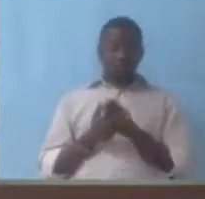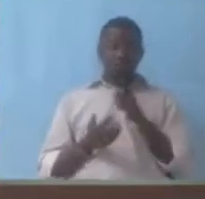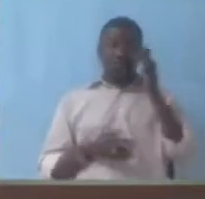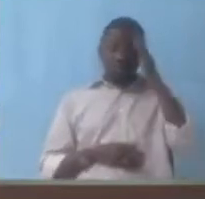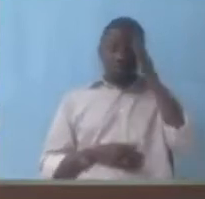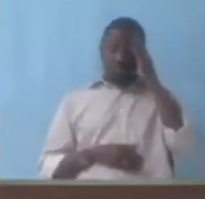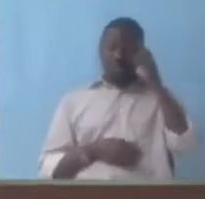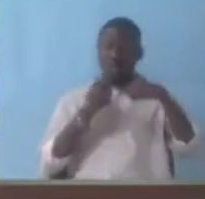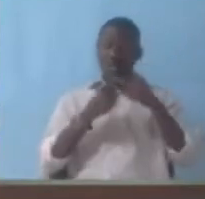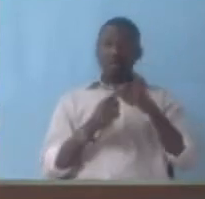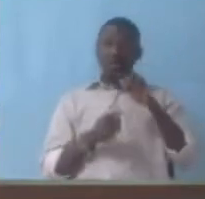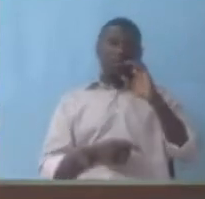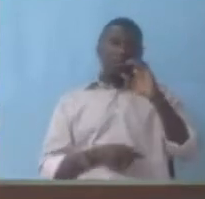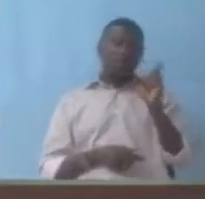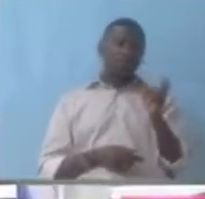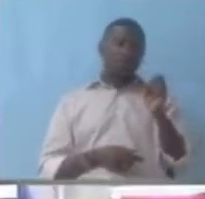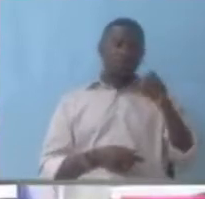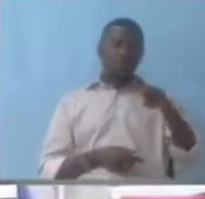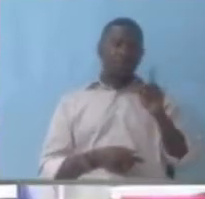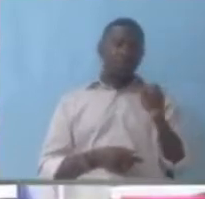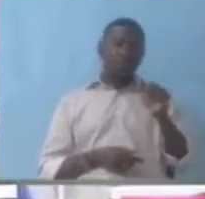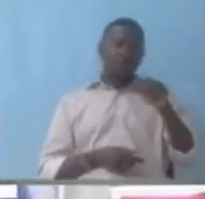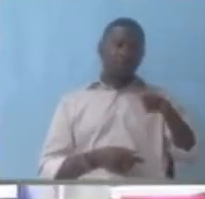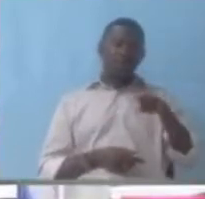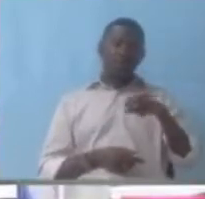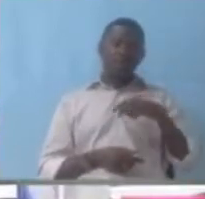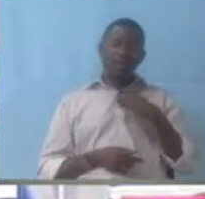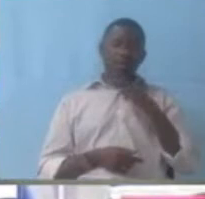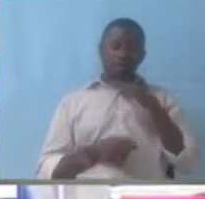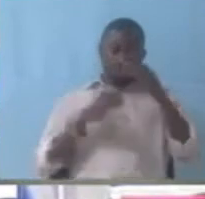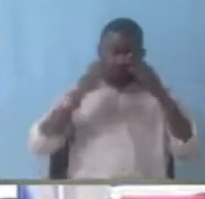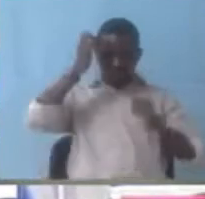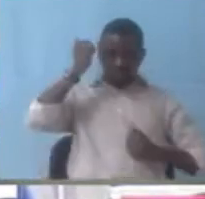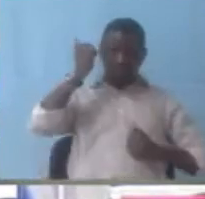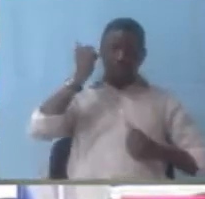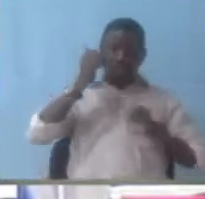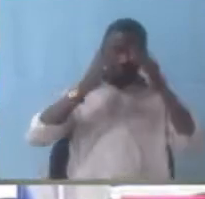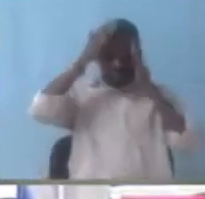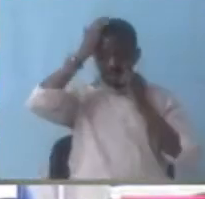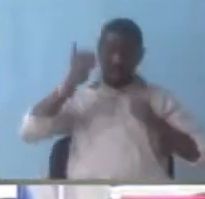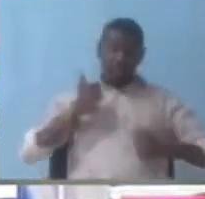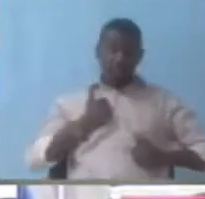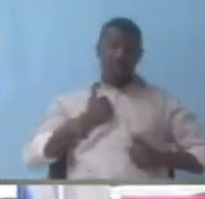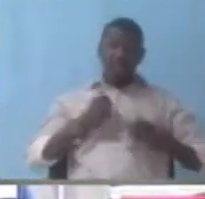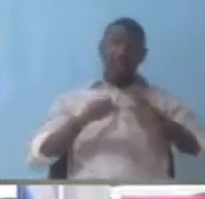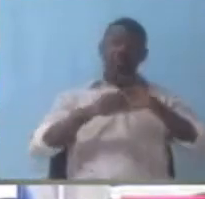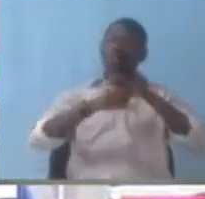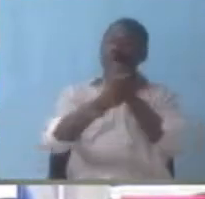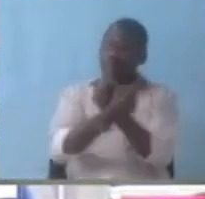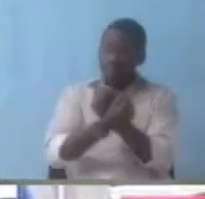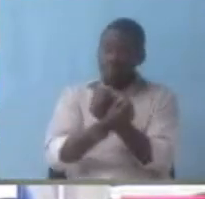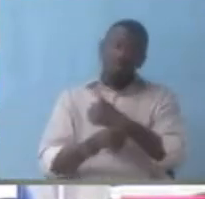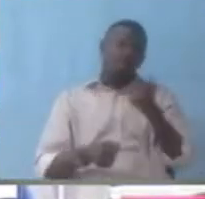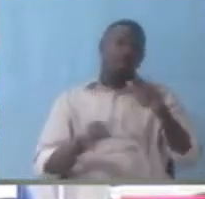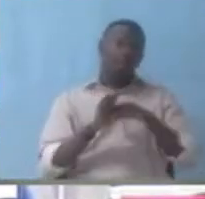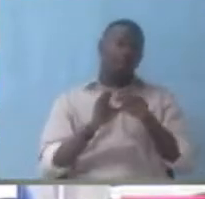Chongan and others being arrested as security detainees immediately following the military coup. Ndinjikitala ko hakilo bakane wato miale ko ye Chongan na